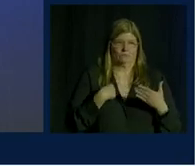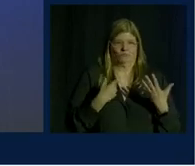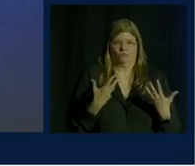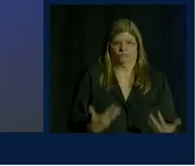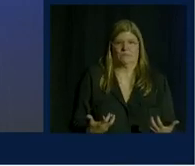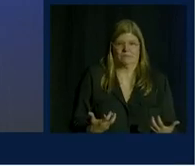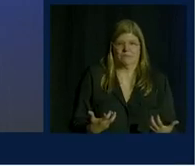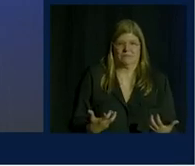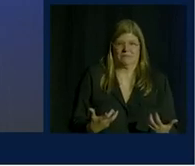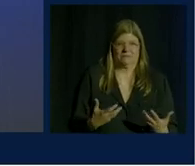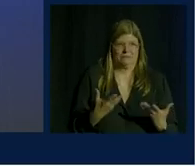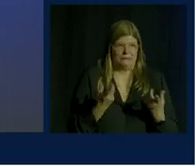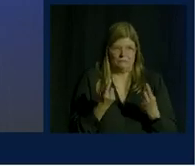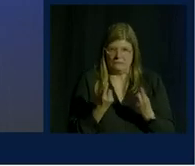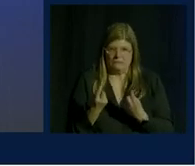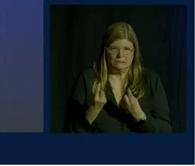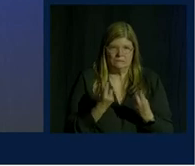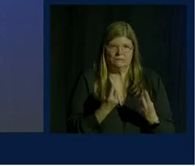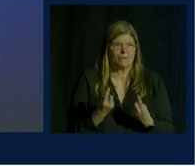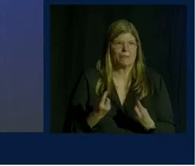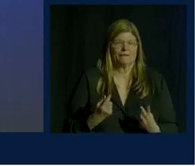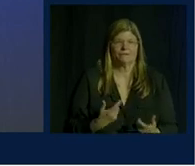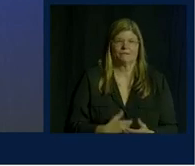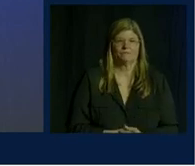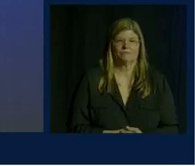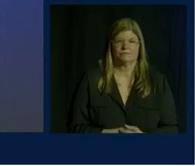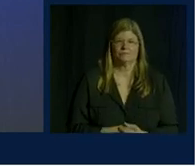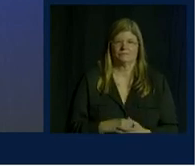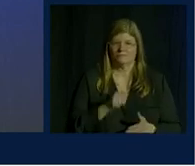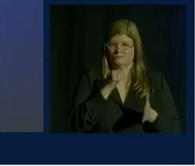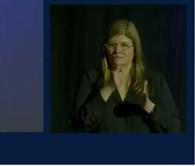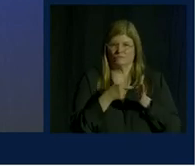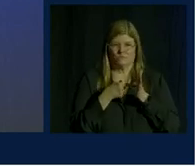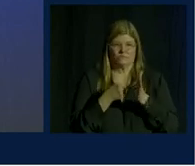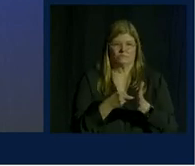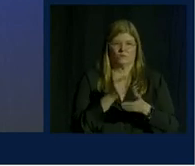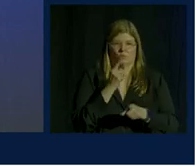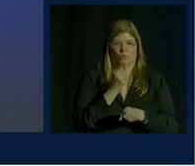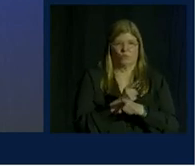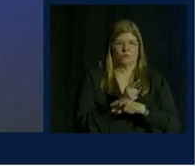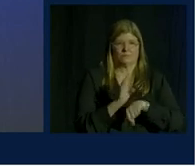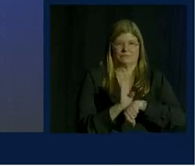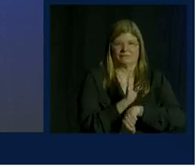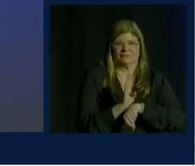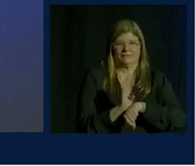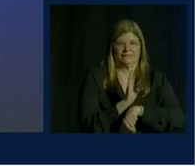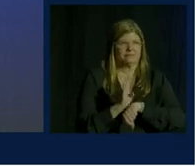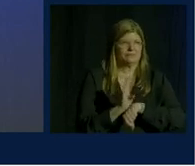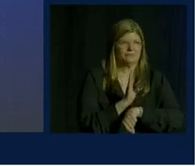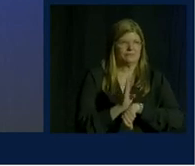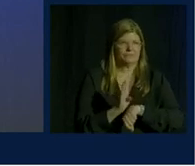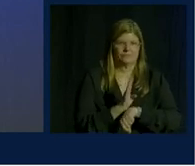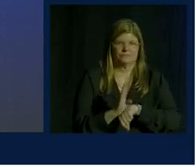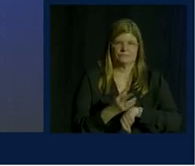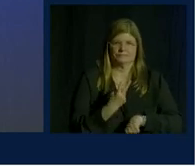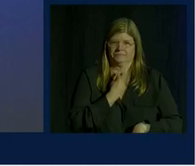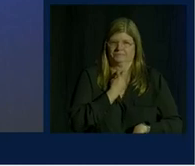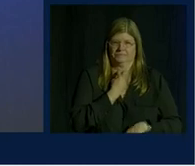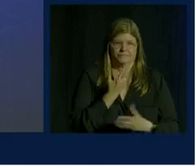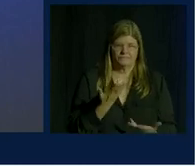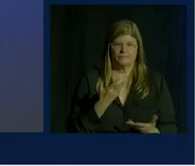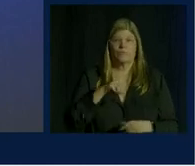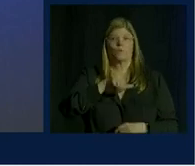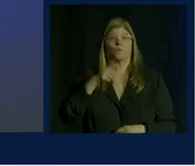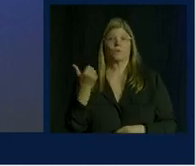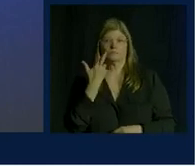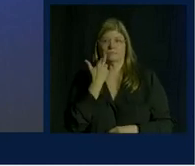not emblematic of proper business practices. And we saw that other restaurants were struggling just like us. So we came